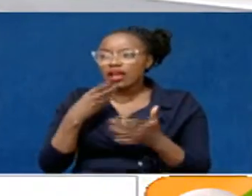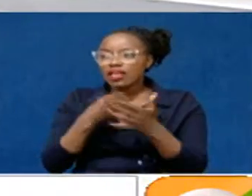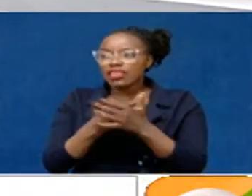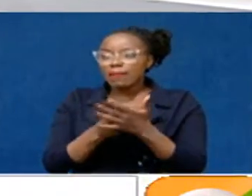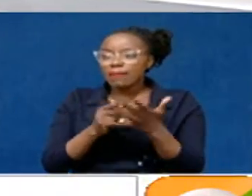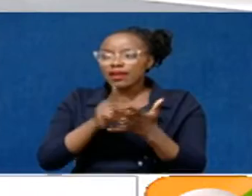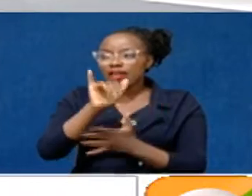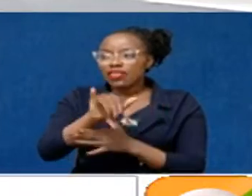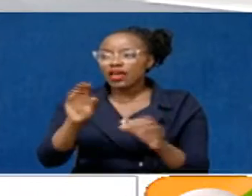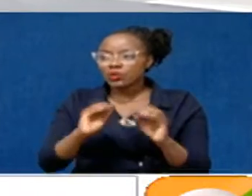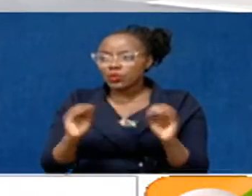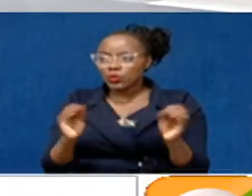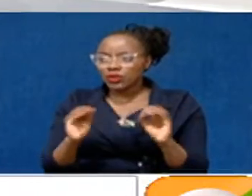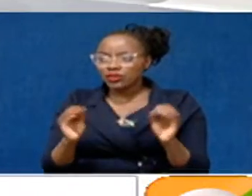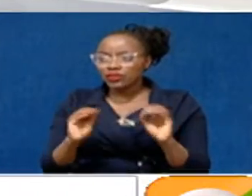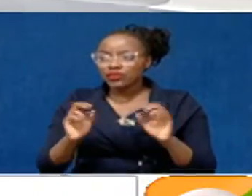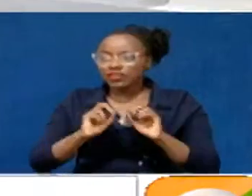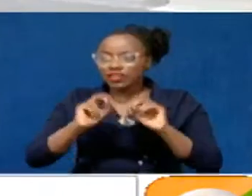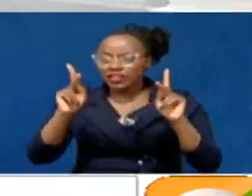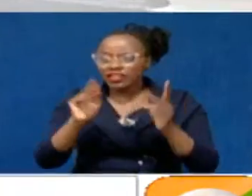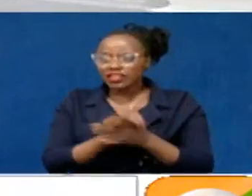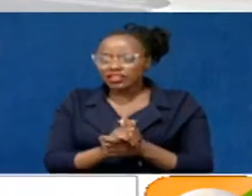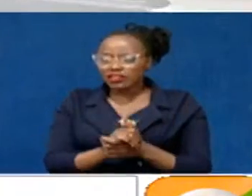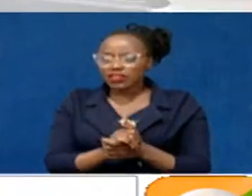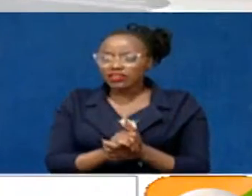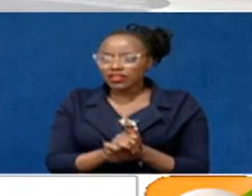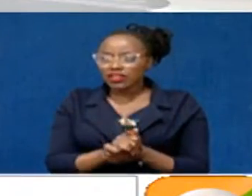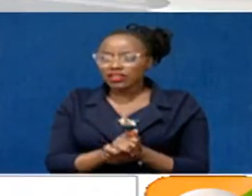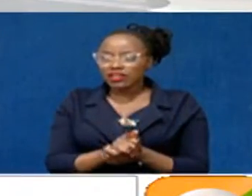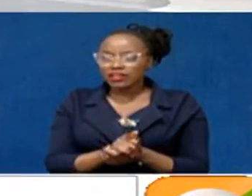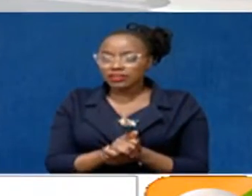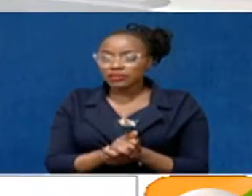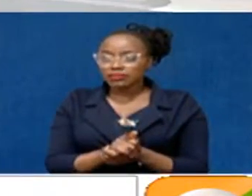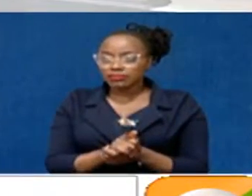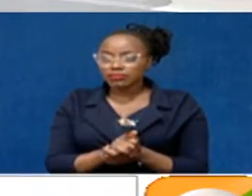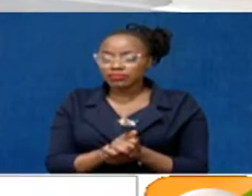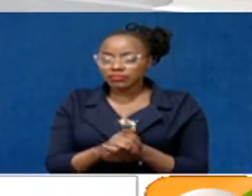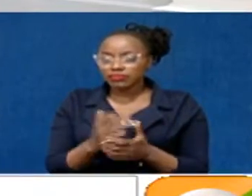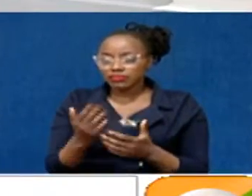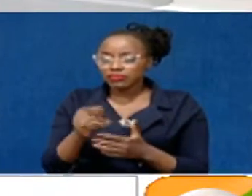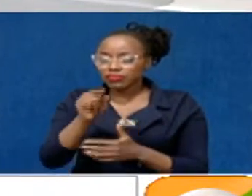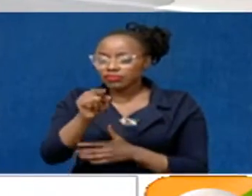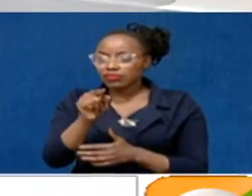money to pay from that. From Siricia in Mugoma. Okay. You see, Joe, what would you rather?